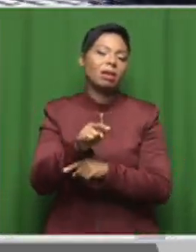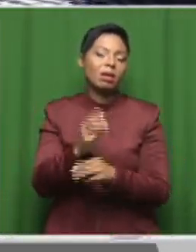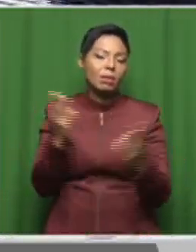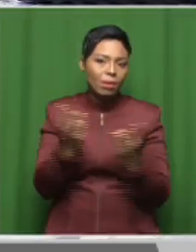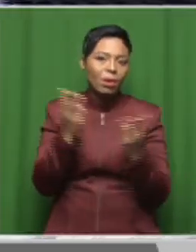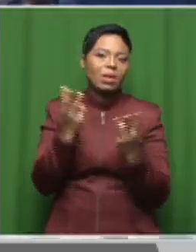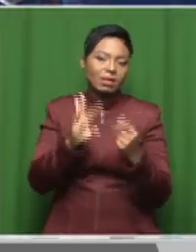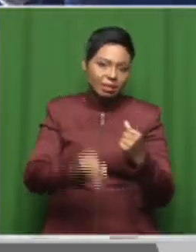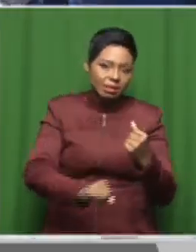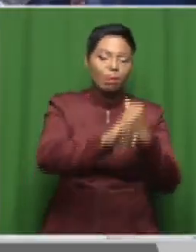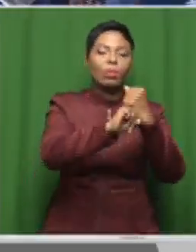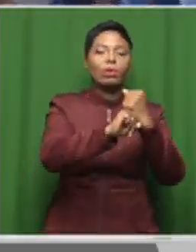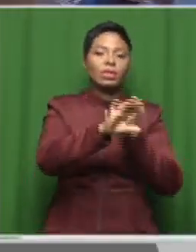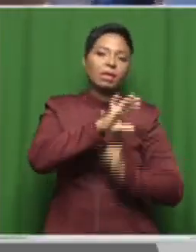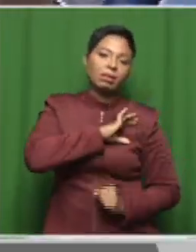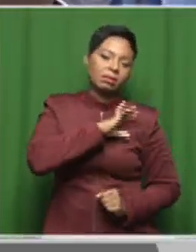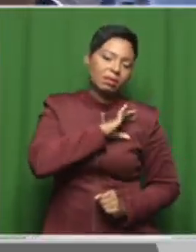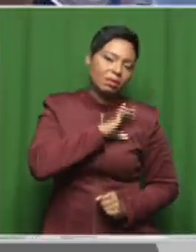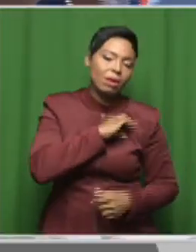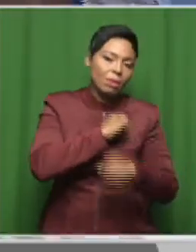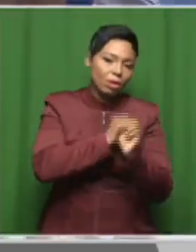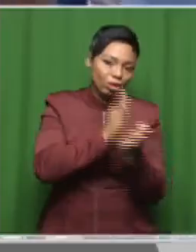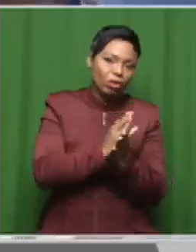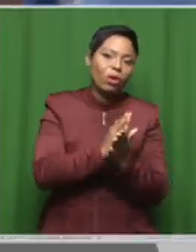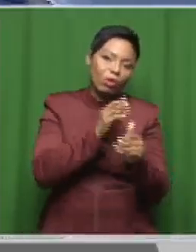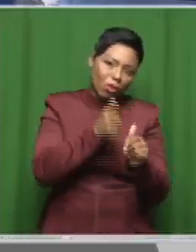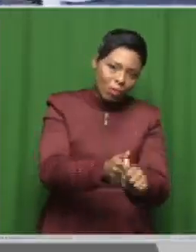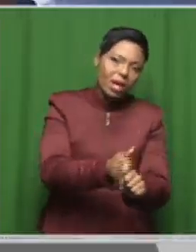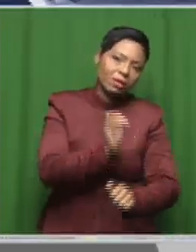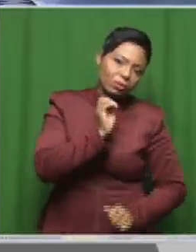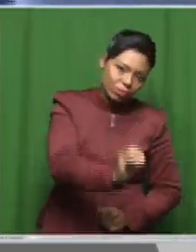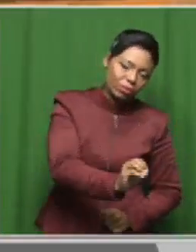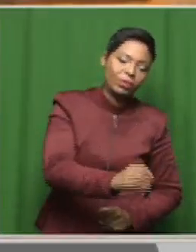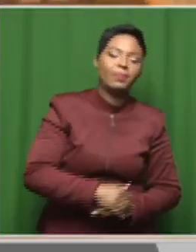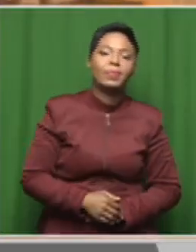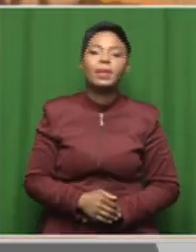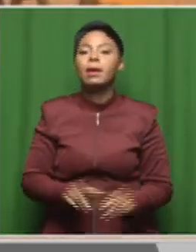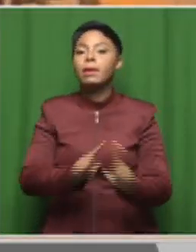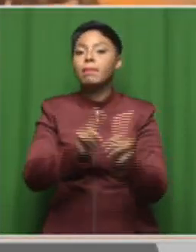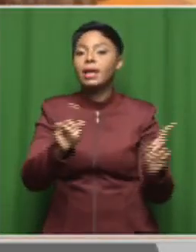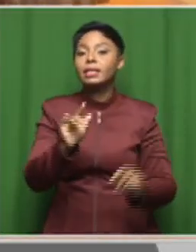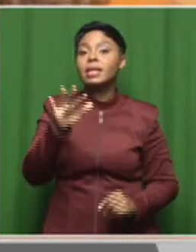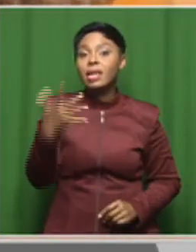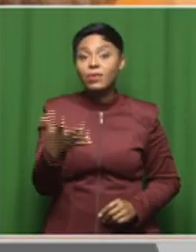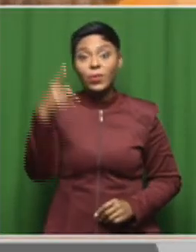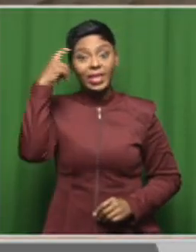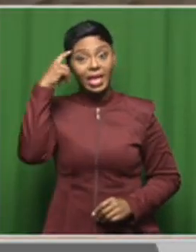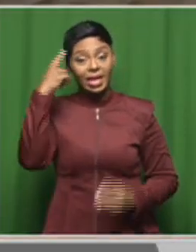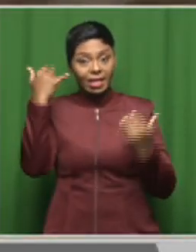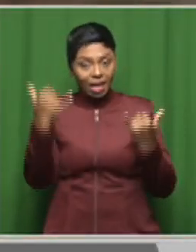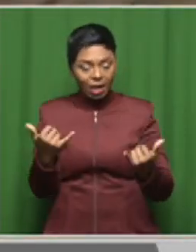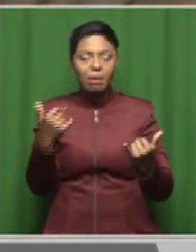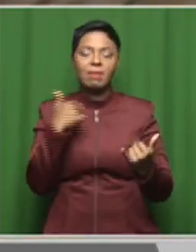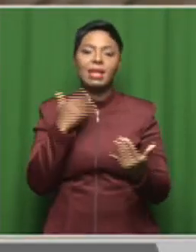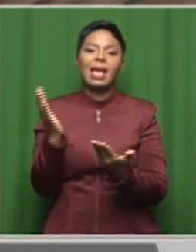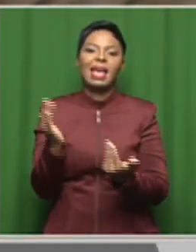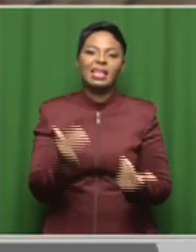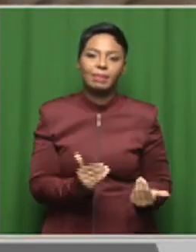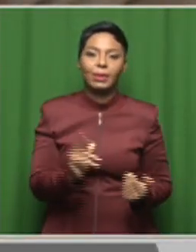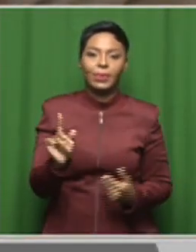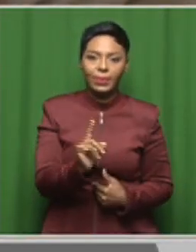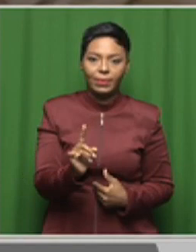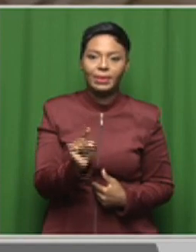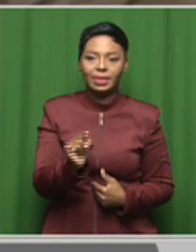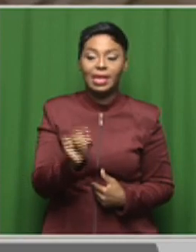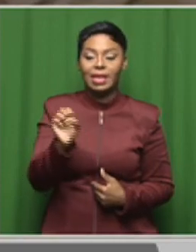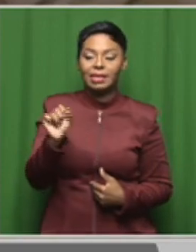more support to consumers and making sure that there's compliance. But if you think about it, I'm definitely expecting that SARS